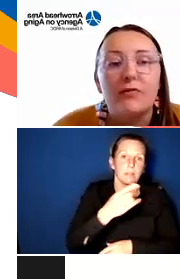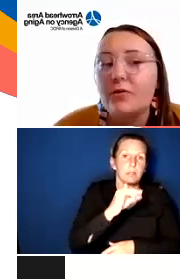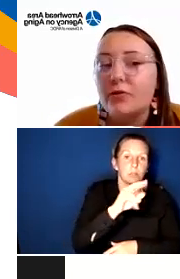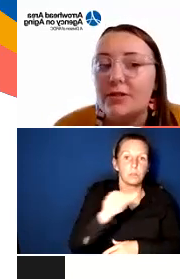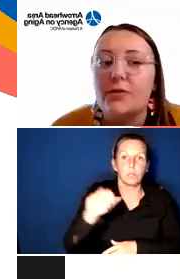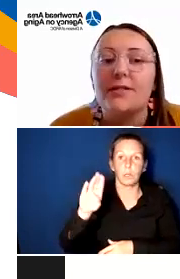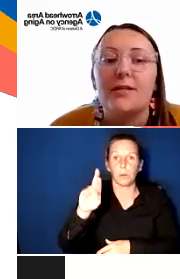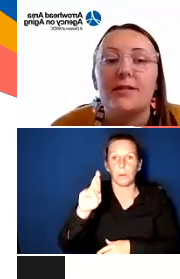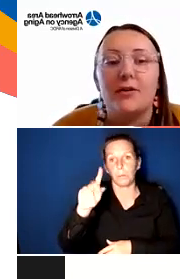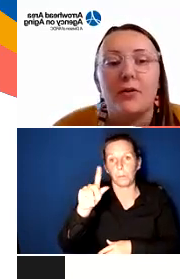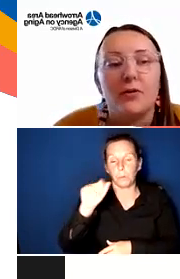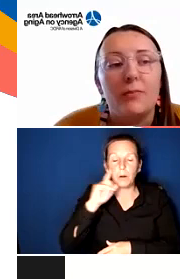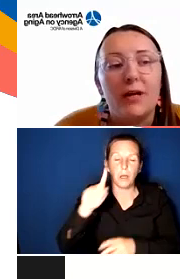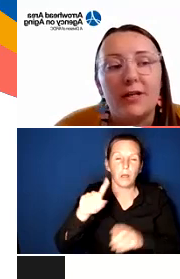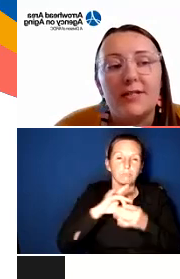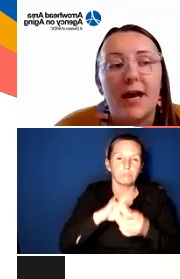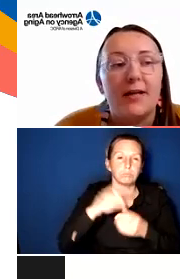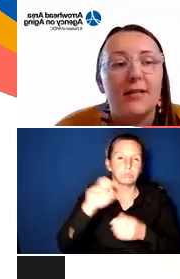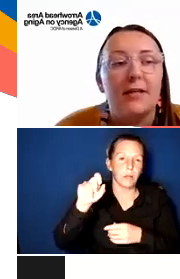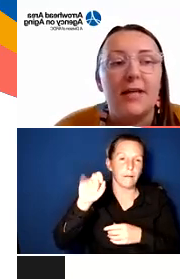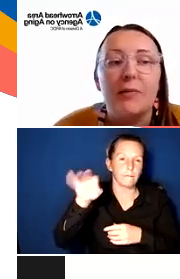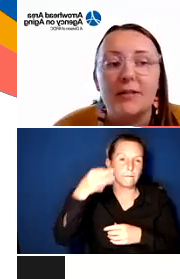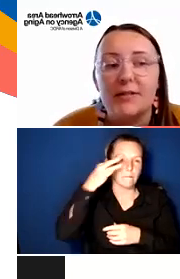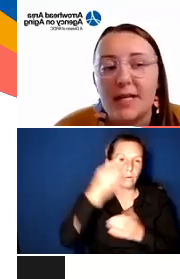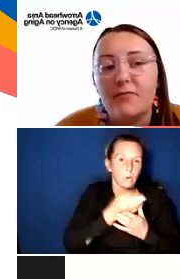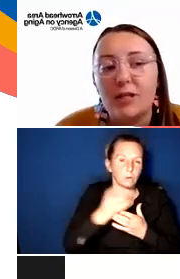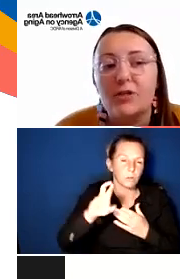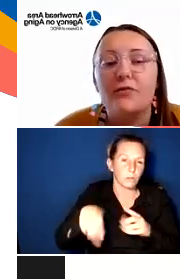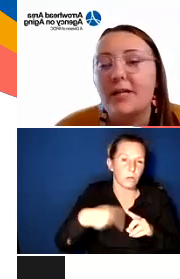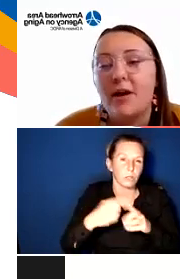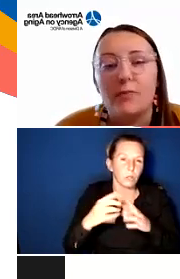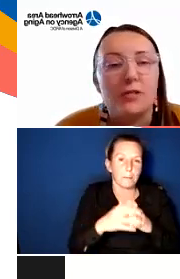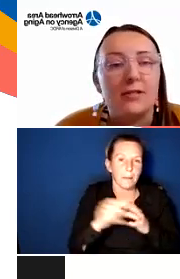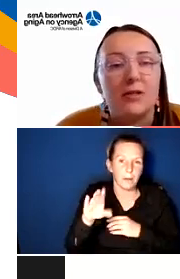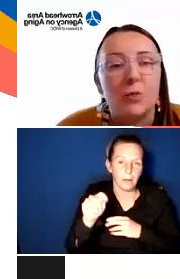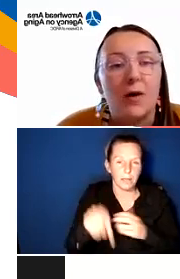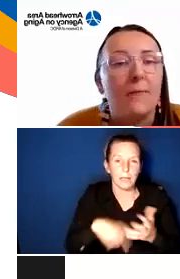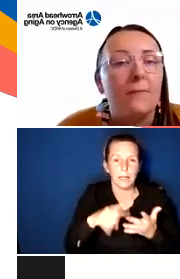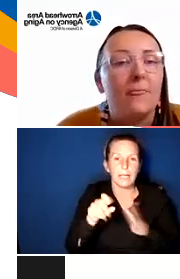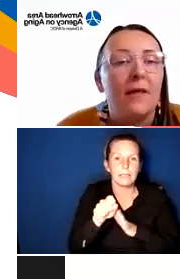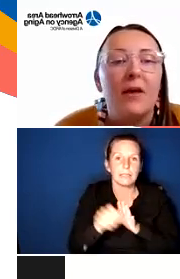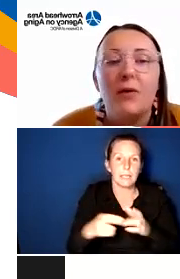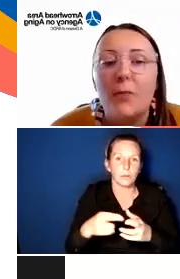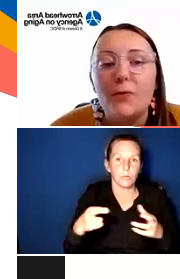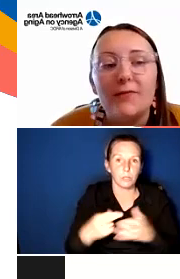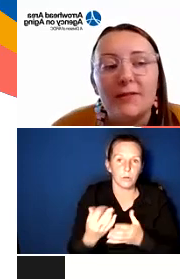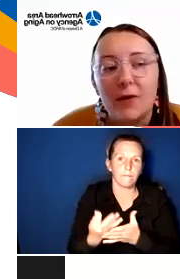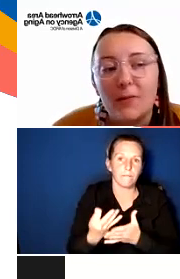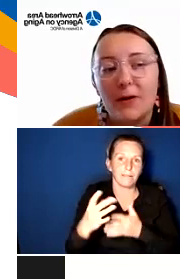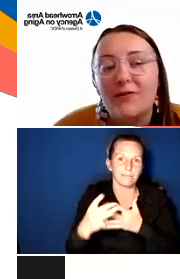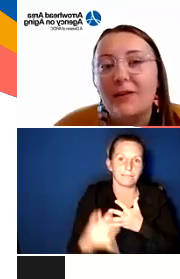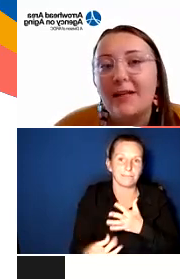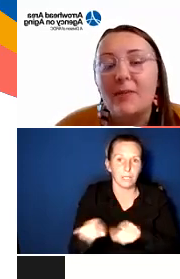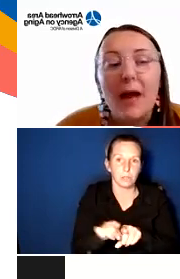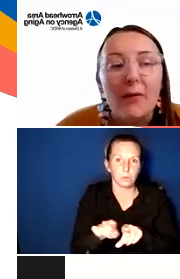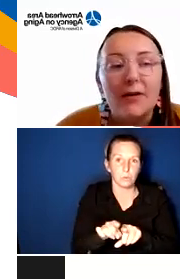explore federal resources under the Older Americans Act and tap into state and regional funding options as well. We hope you leave this